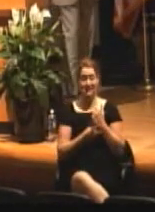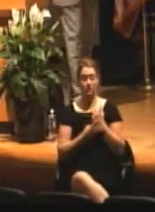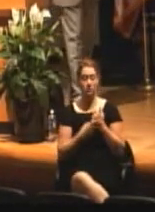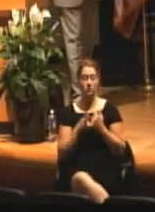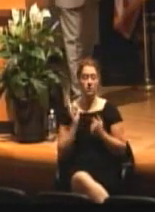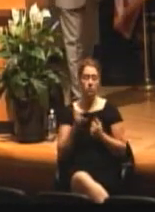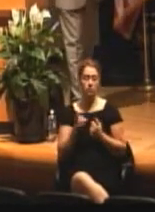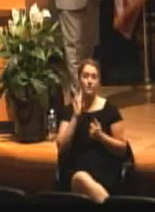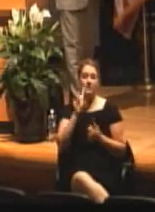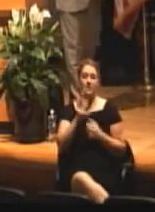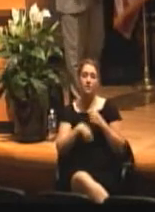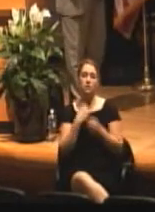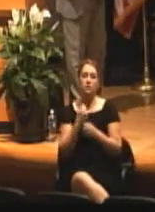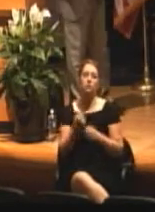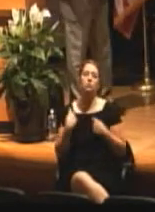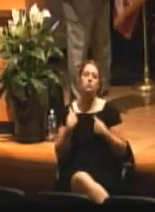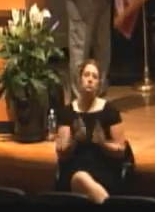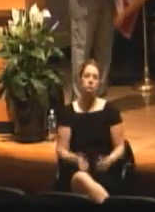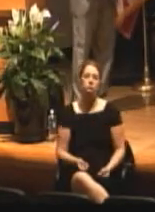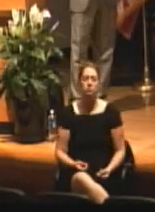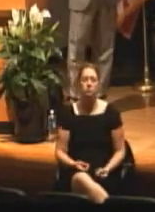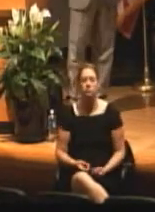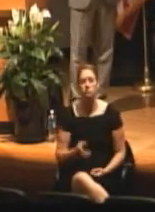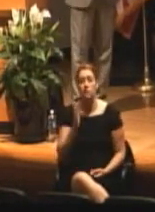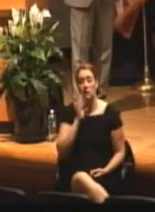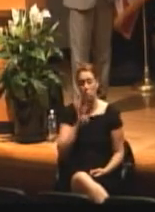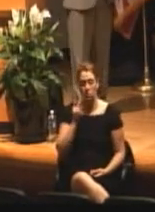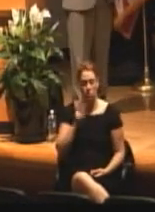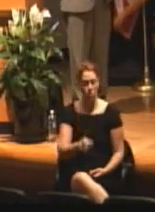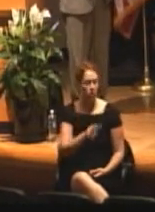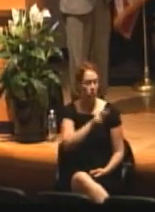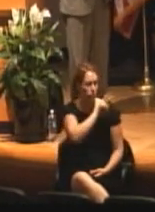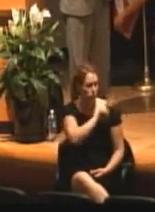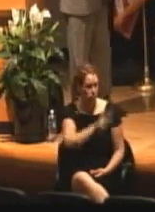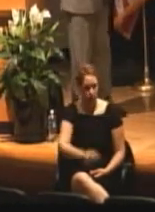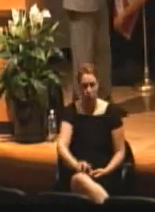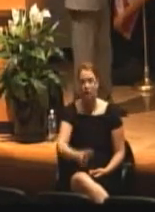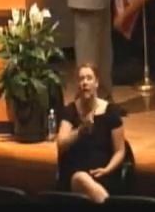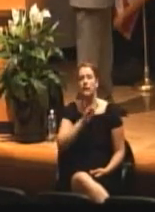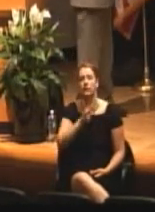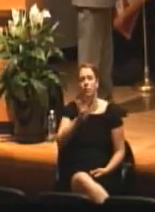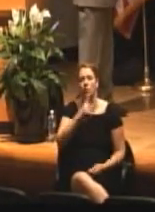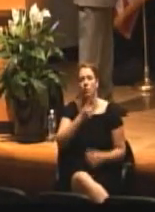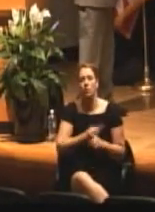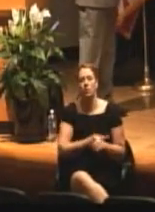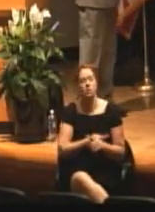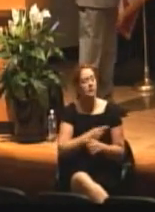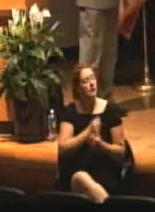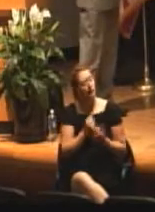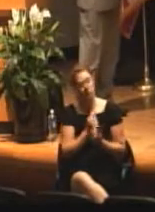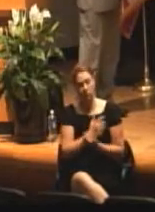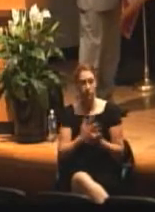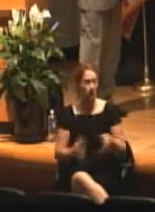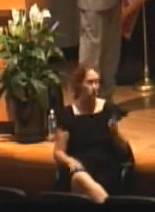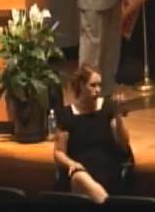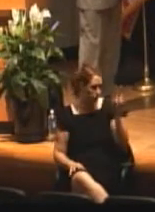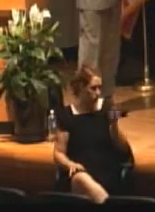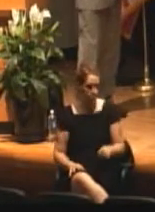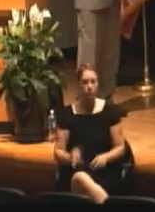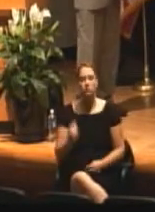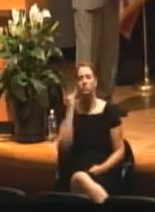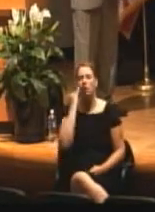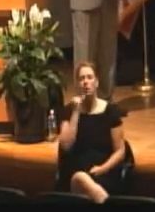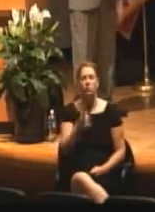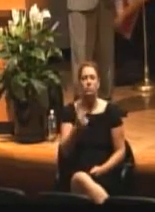is a 7-year history, they're going to look at that full 84 months top to bottom. So if you have issues, or let's say there's